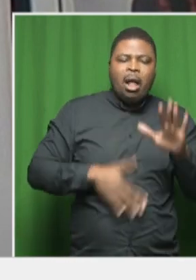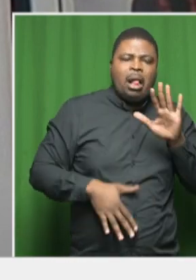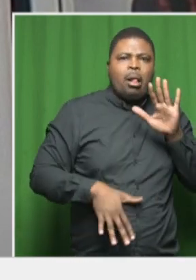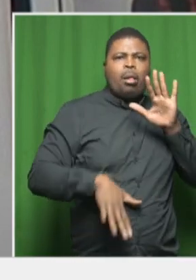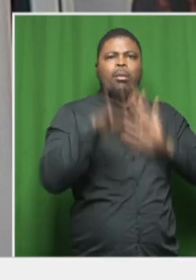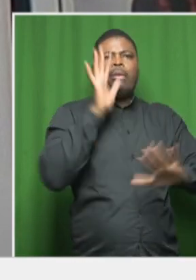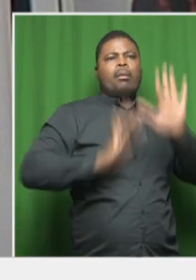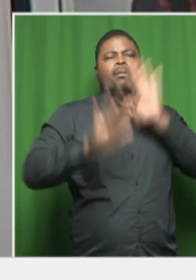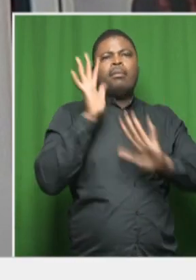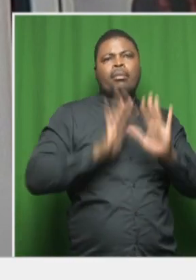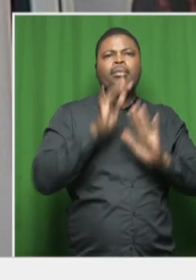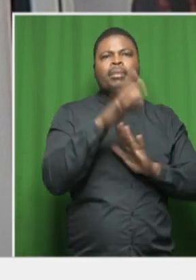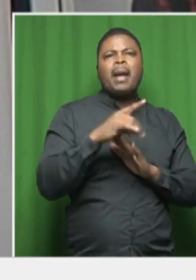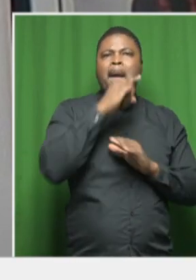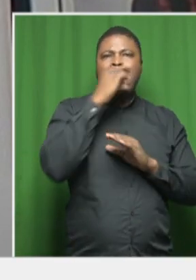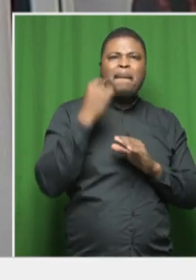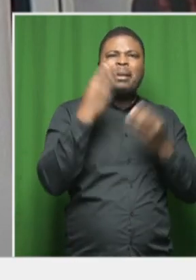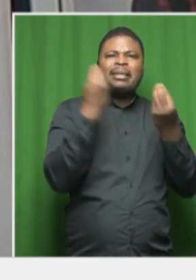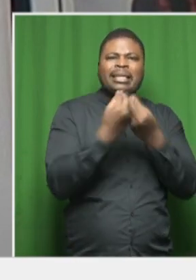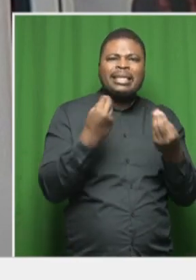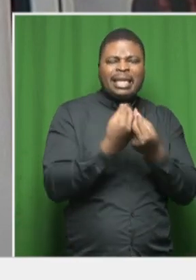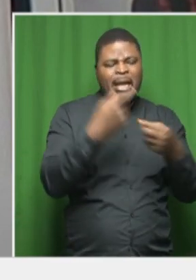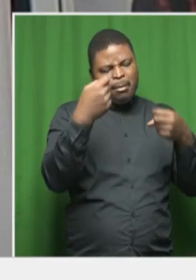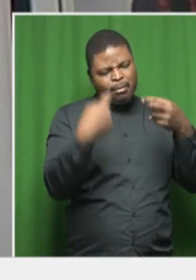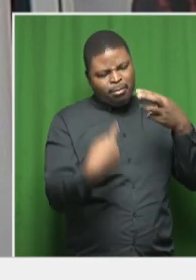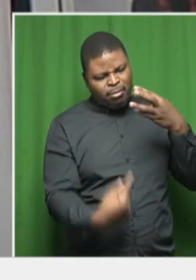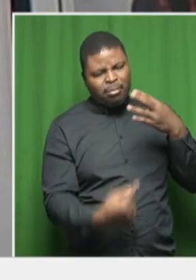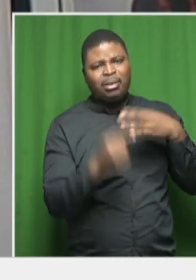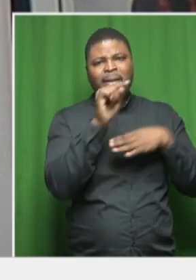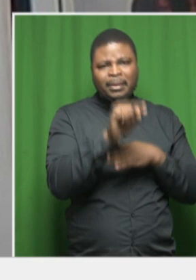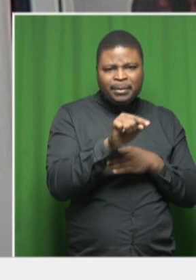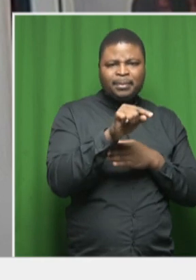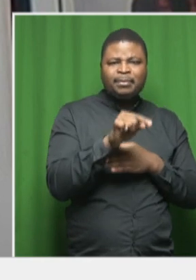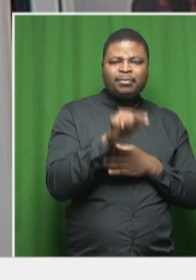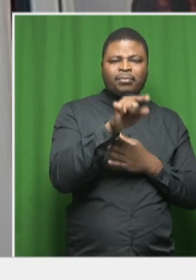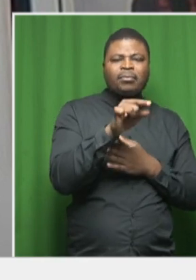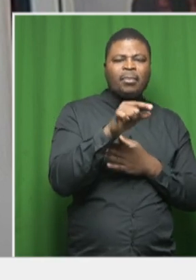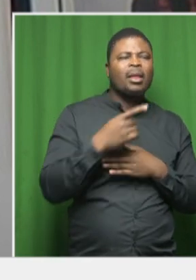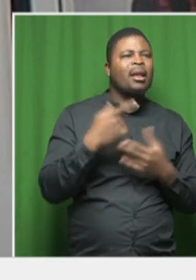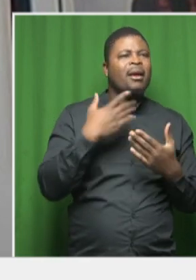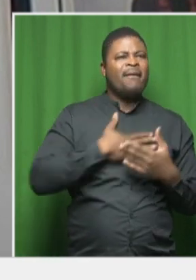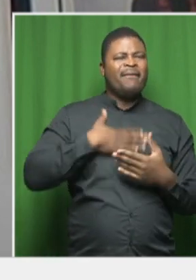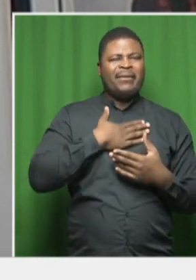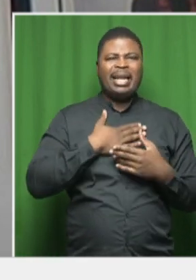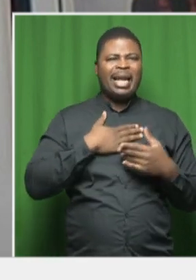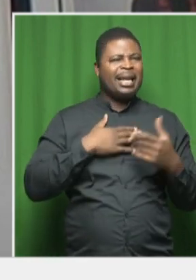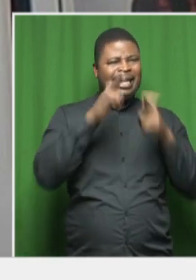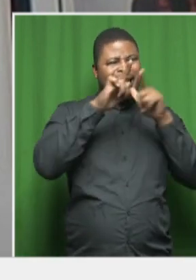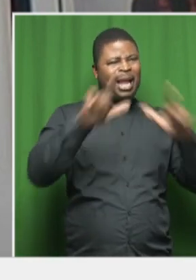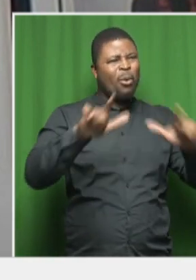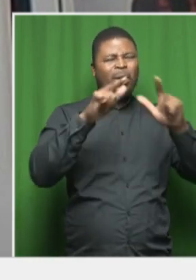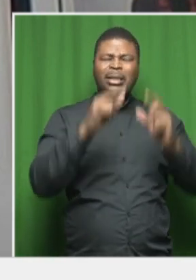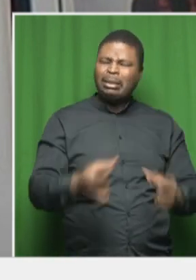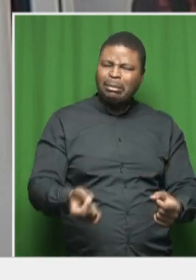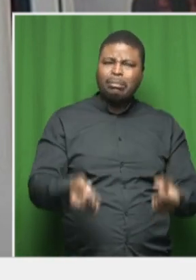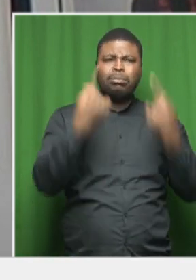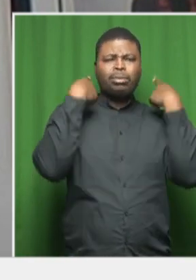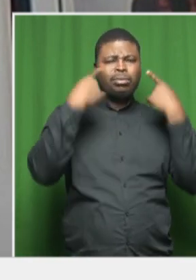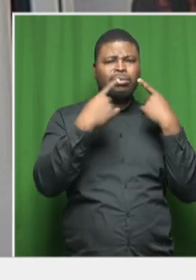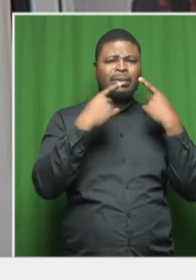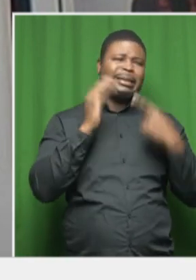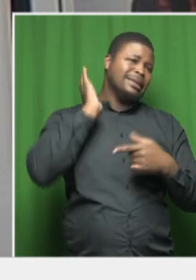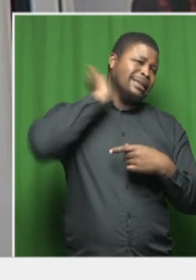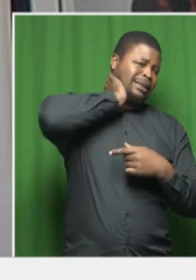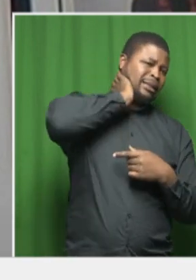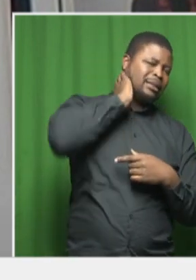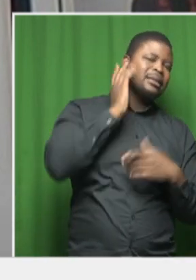different names for things, and it almost seems like a whole new language that's in play, it's